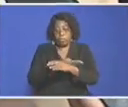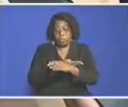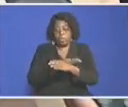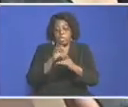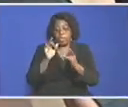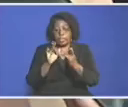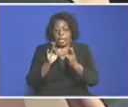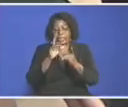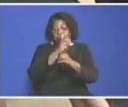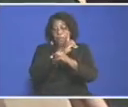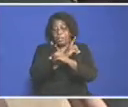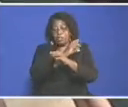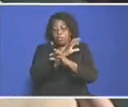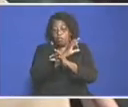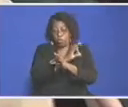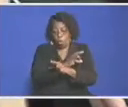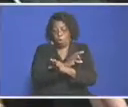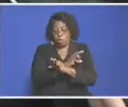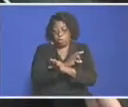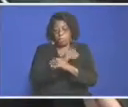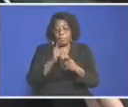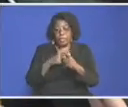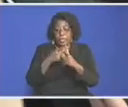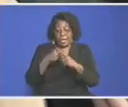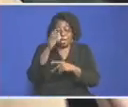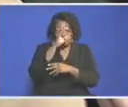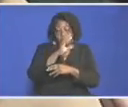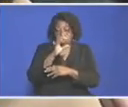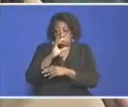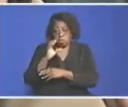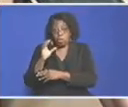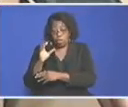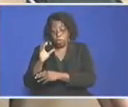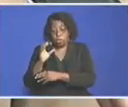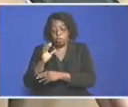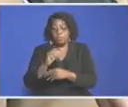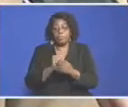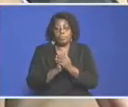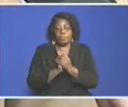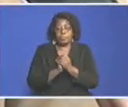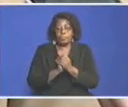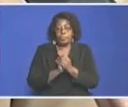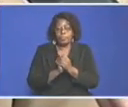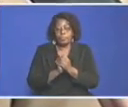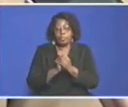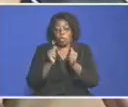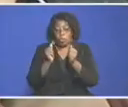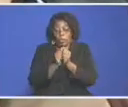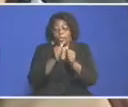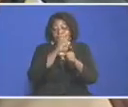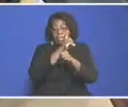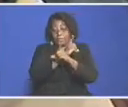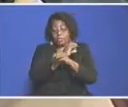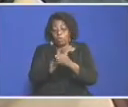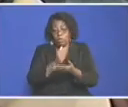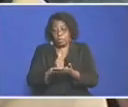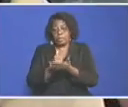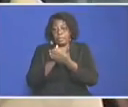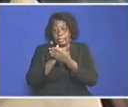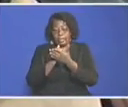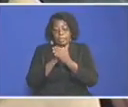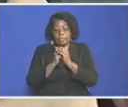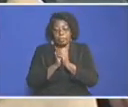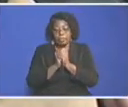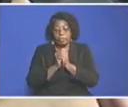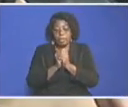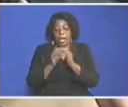Royal Bahamas Defense Force, and a search ensued where, along with the Defense Force assistants and